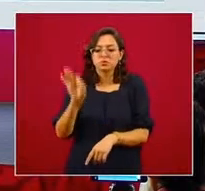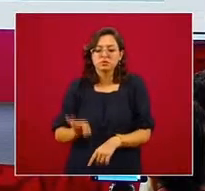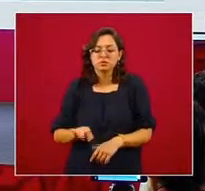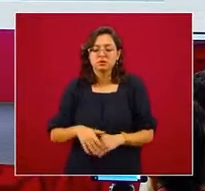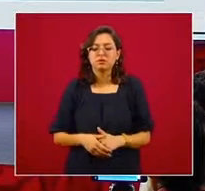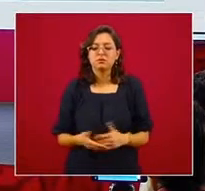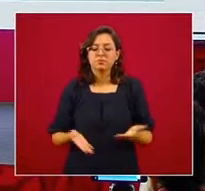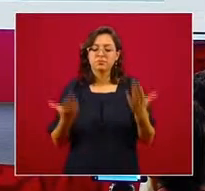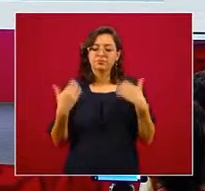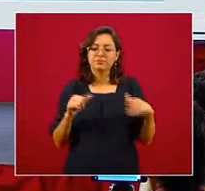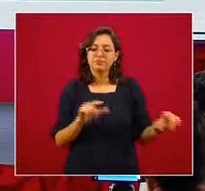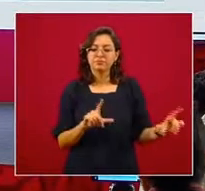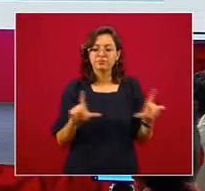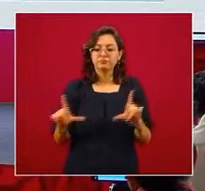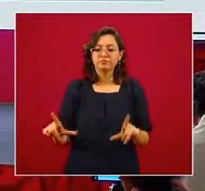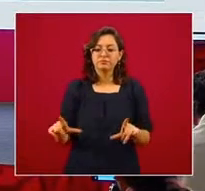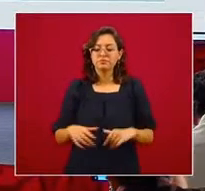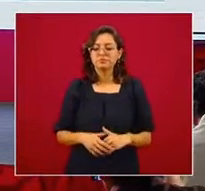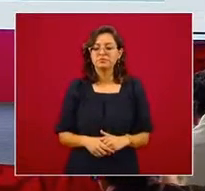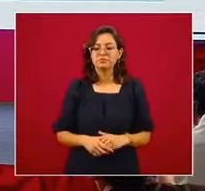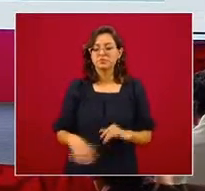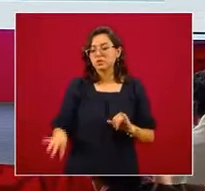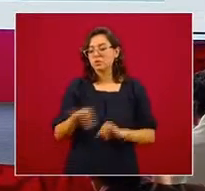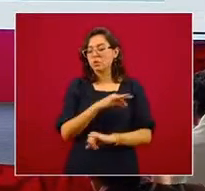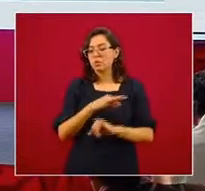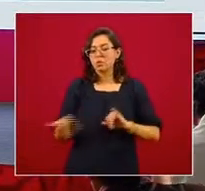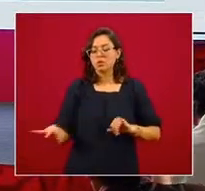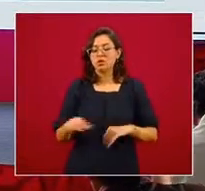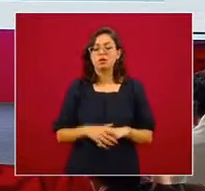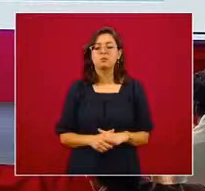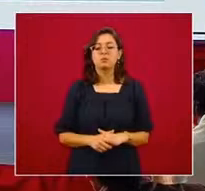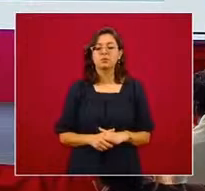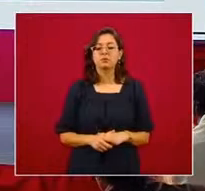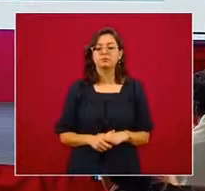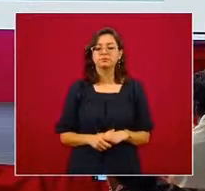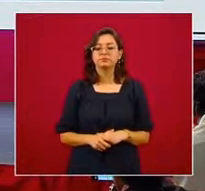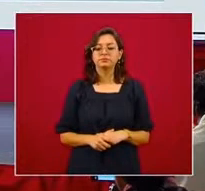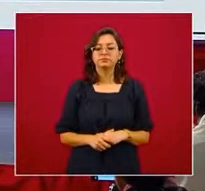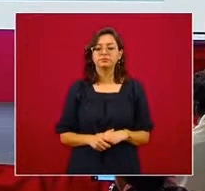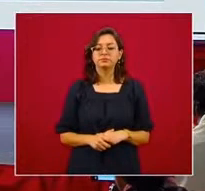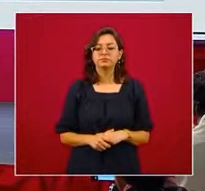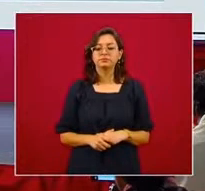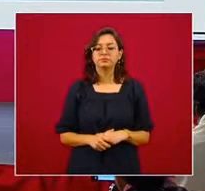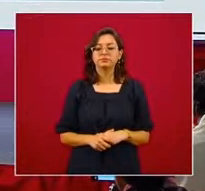tests. Let's take a look at the last slide.